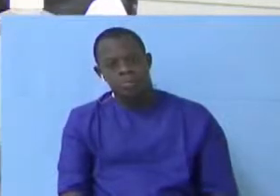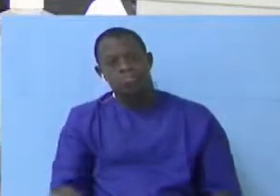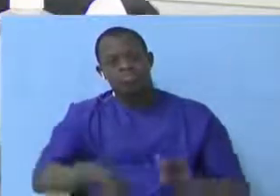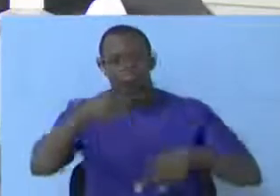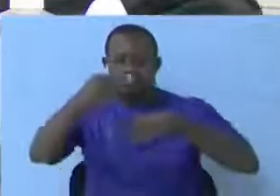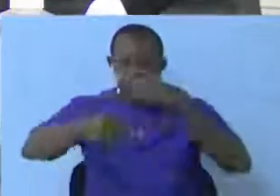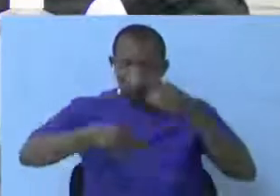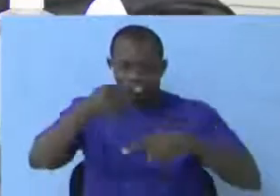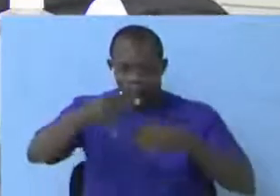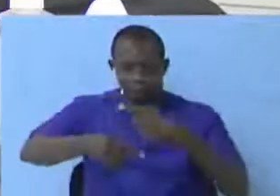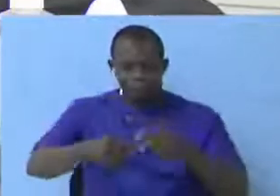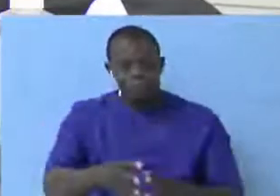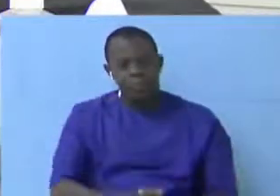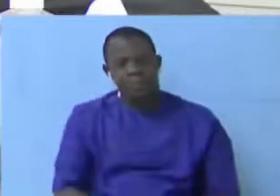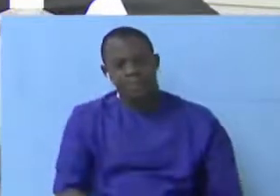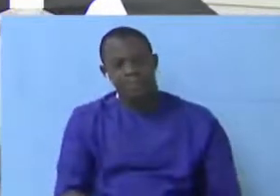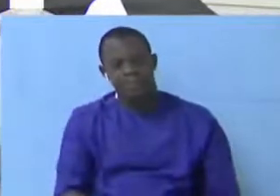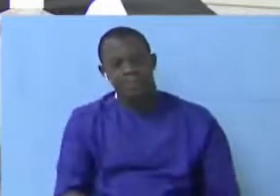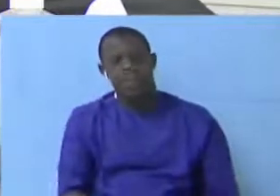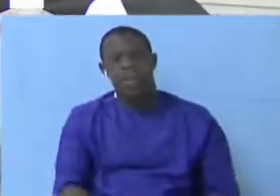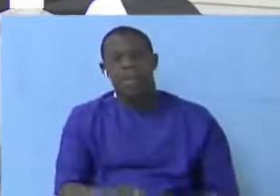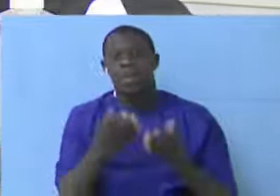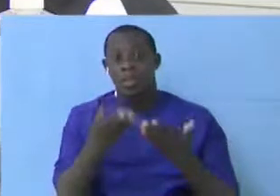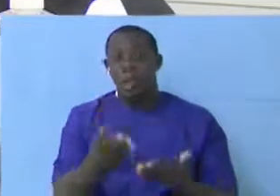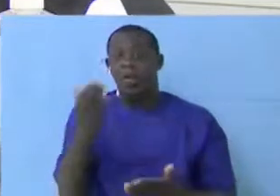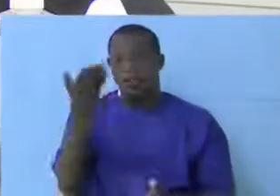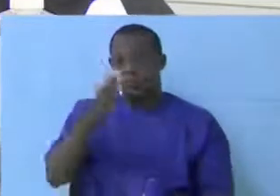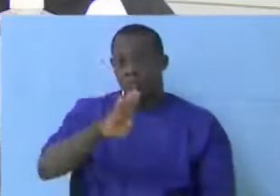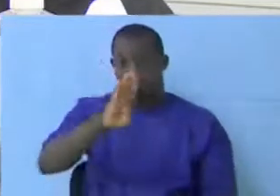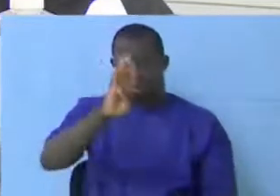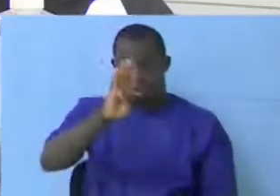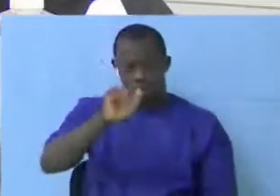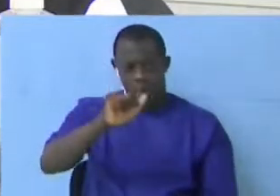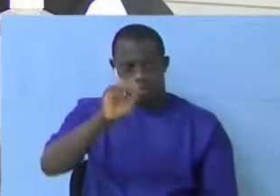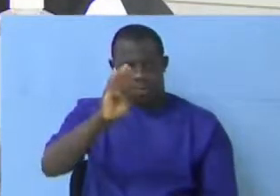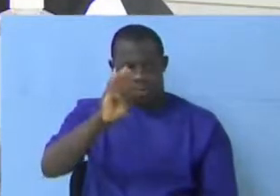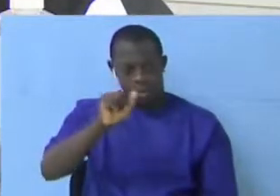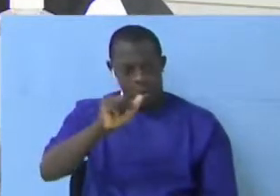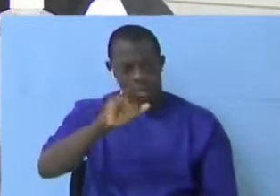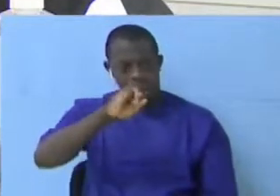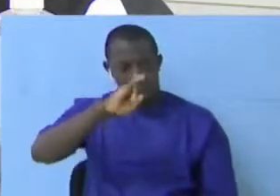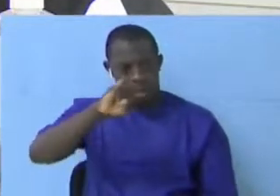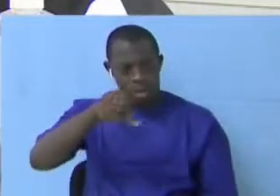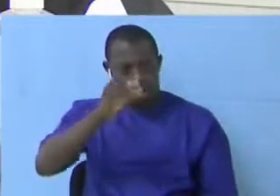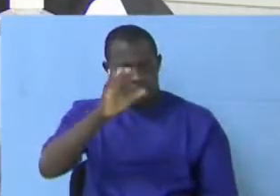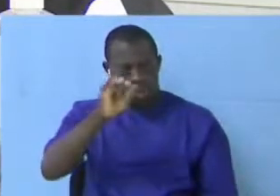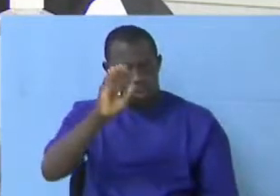Proceed. So from Baba Job's compound, I went to go to police.